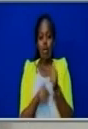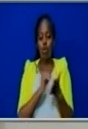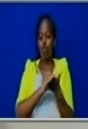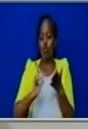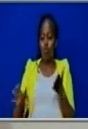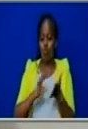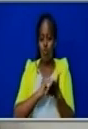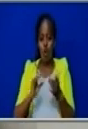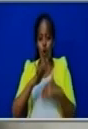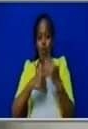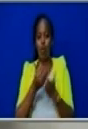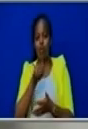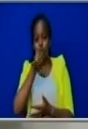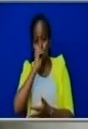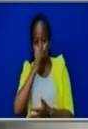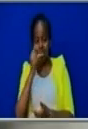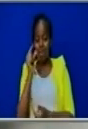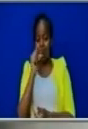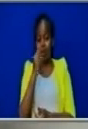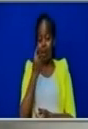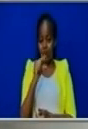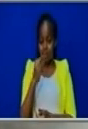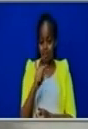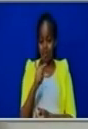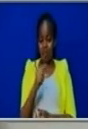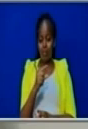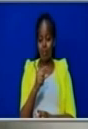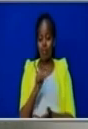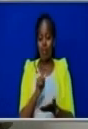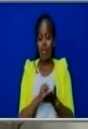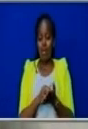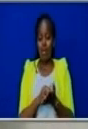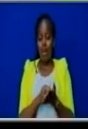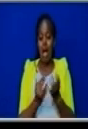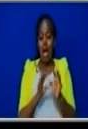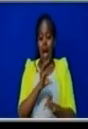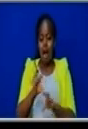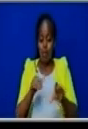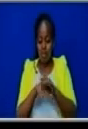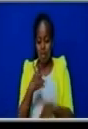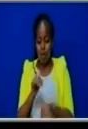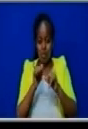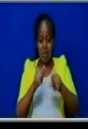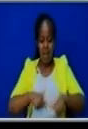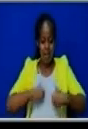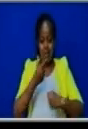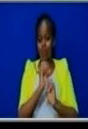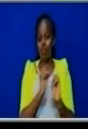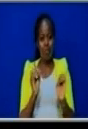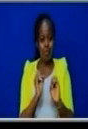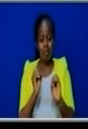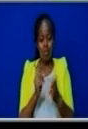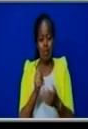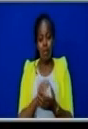are eliminating the oxygen gas, and therefore those animals cannot be able to survive. To survive, I see.